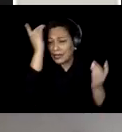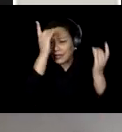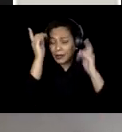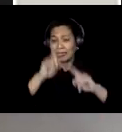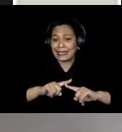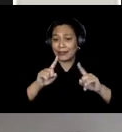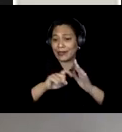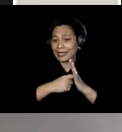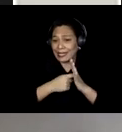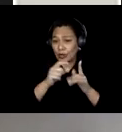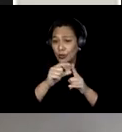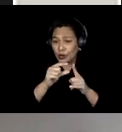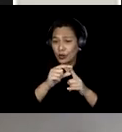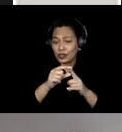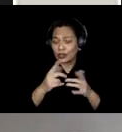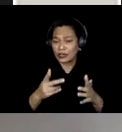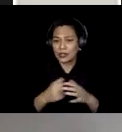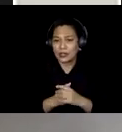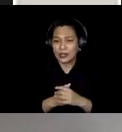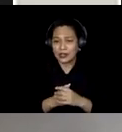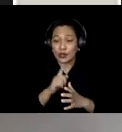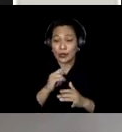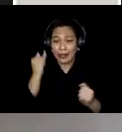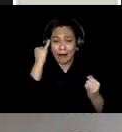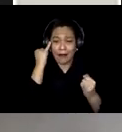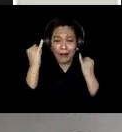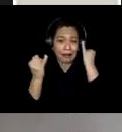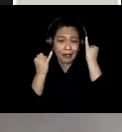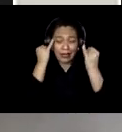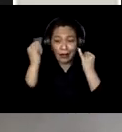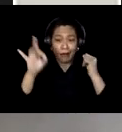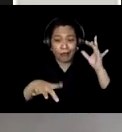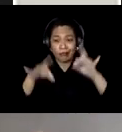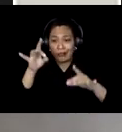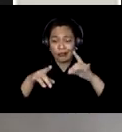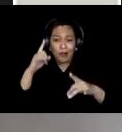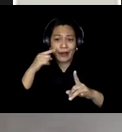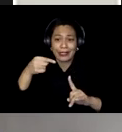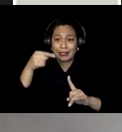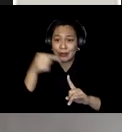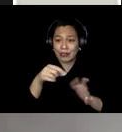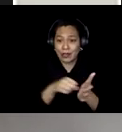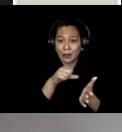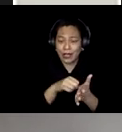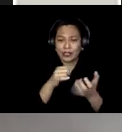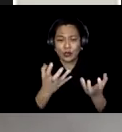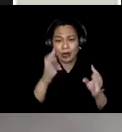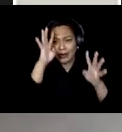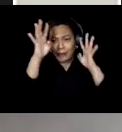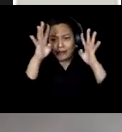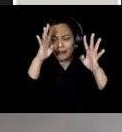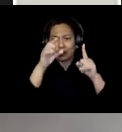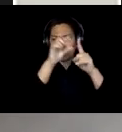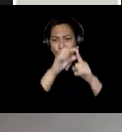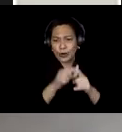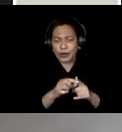keywords. Again, you're kind of brainstorming different keywords for a particular page. You want to come up with as many as you can. It's a brainstorming process.